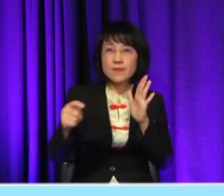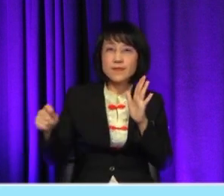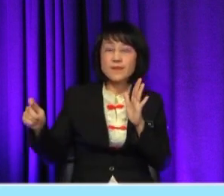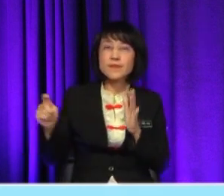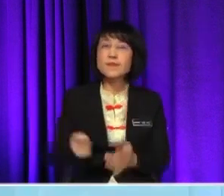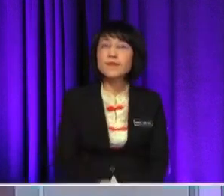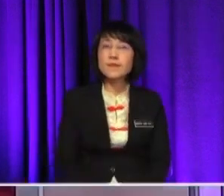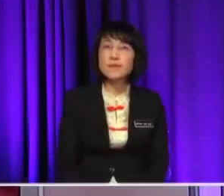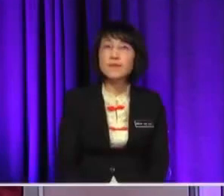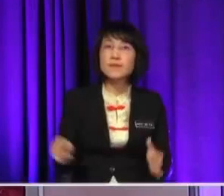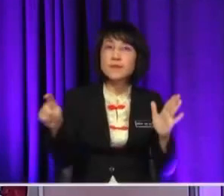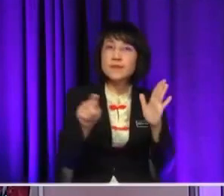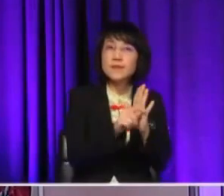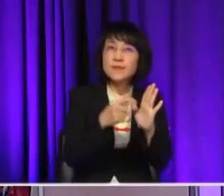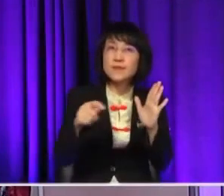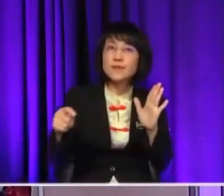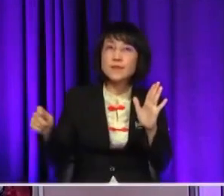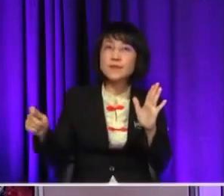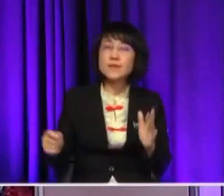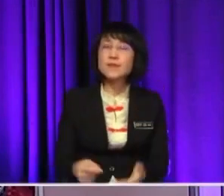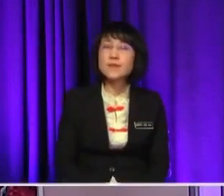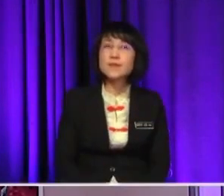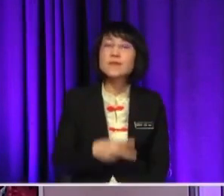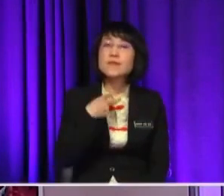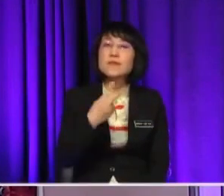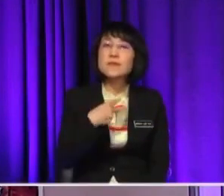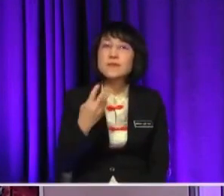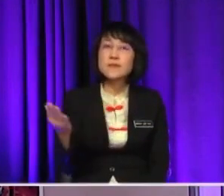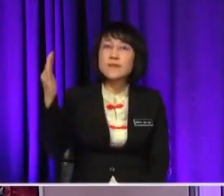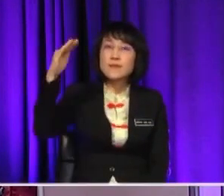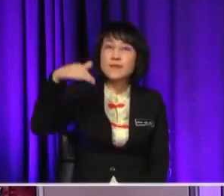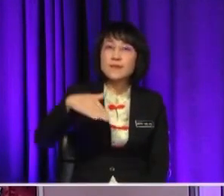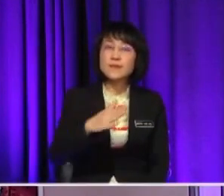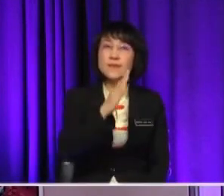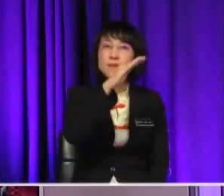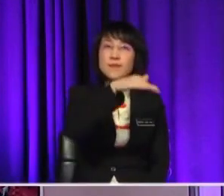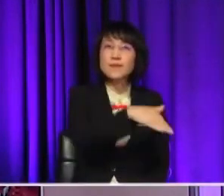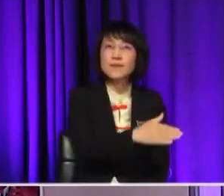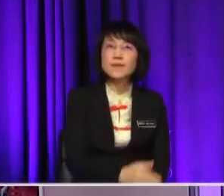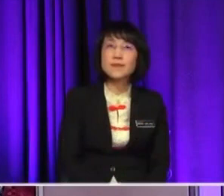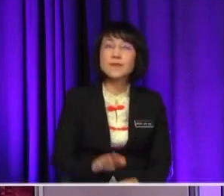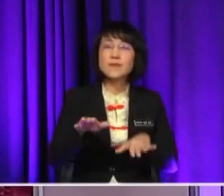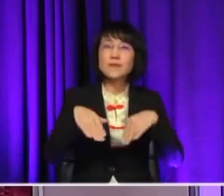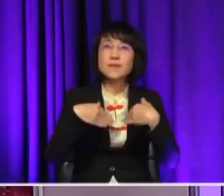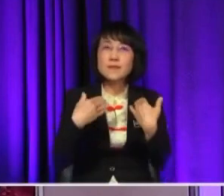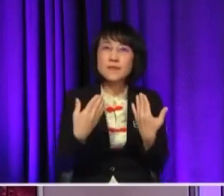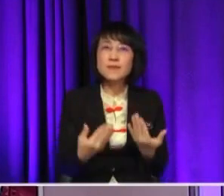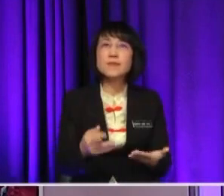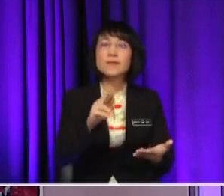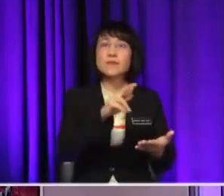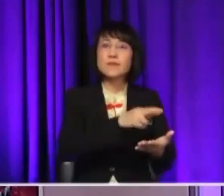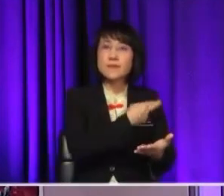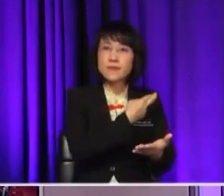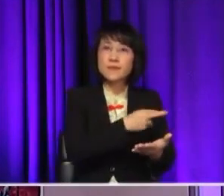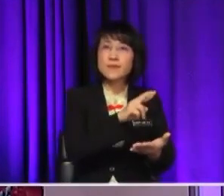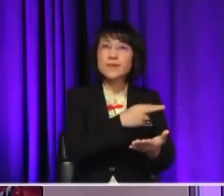Now, tone would be perceived in a way how we recite the poem. Okay. Right?